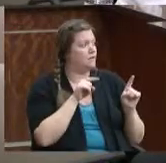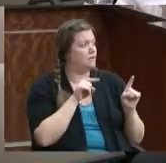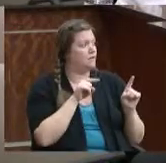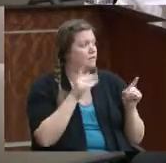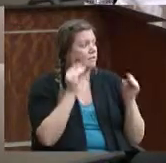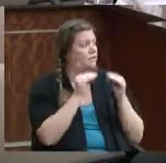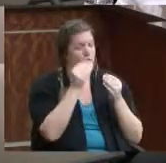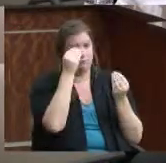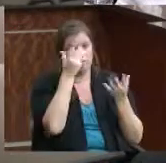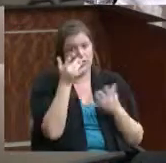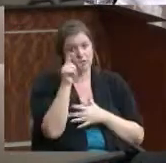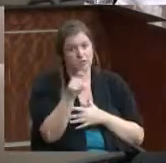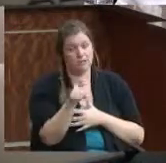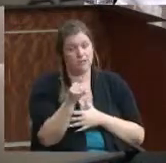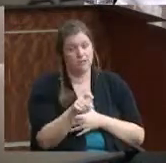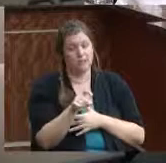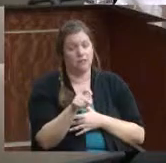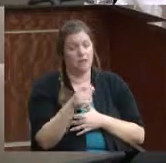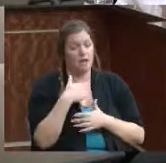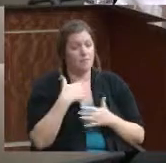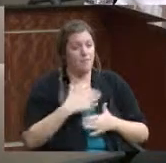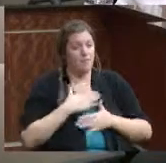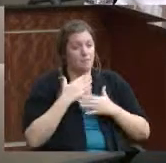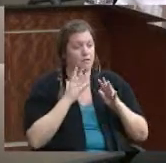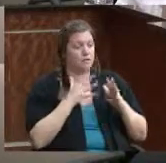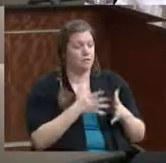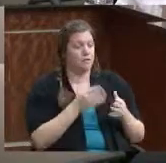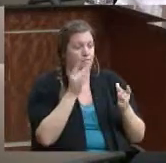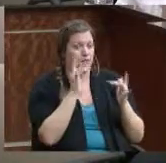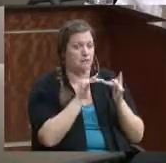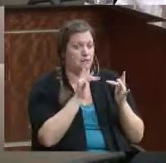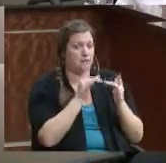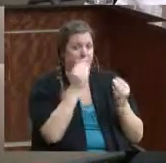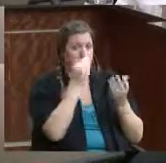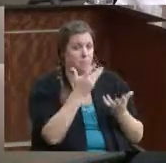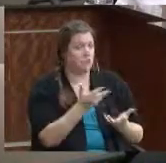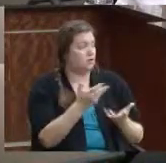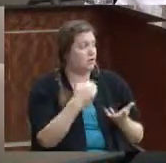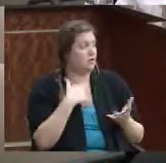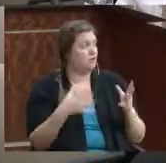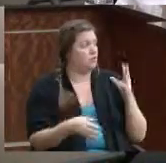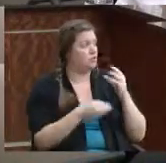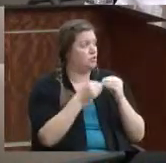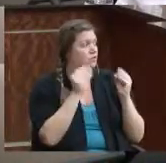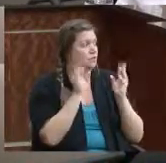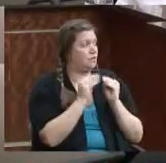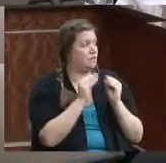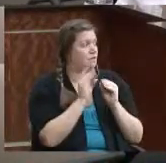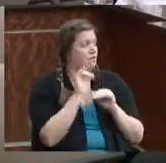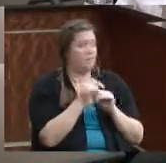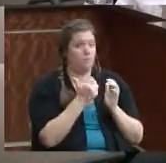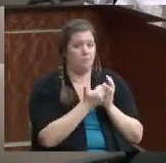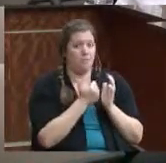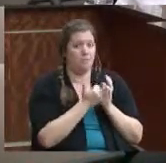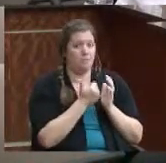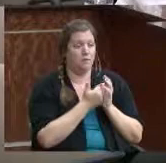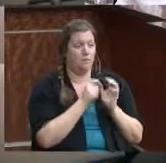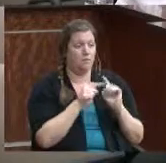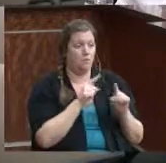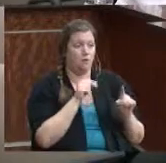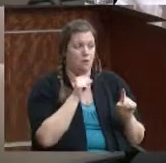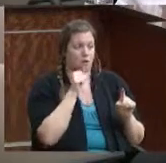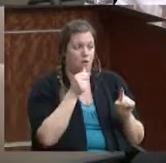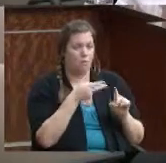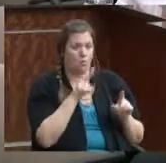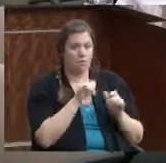if more information is needed, I'm happy to leave my contact information and have additional meetings if that would be helpful. We're not opposed to